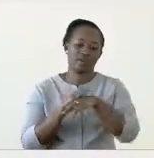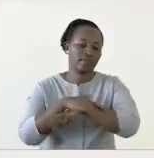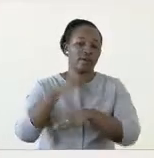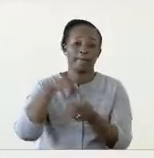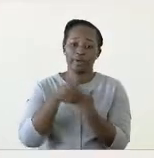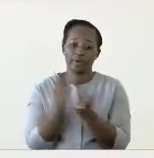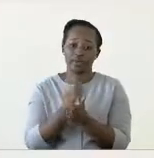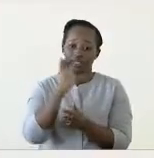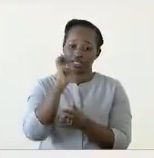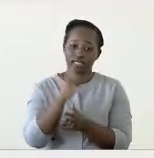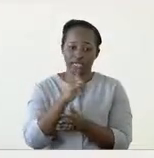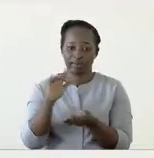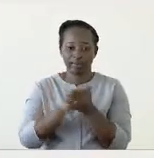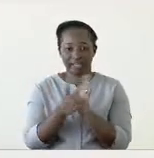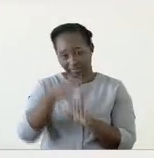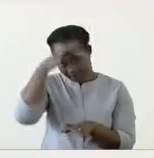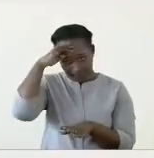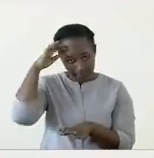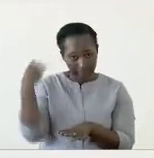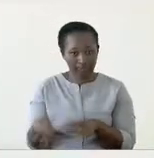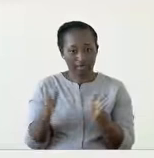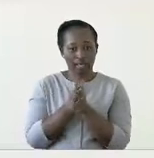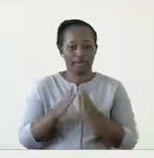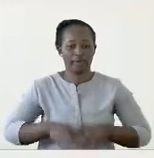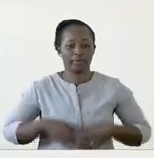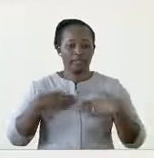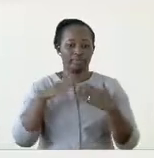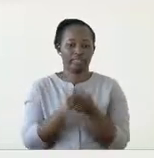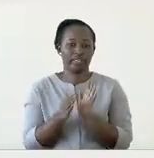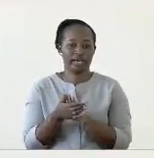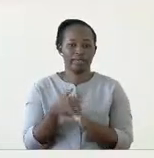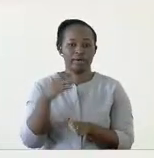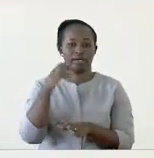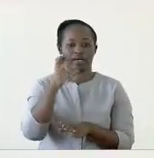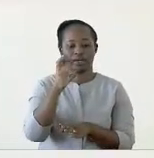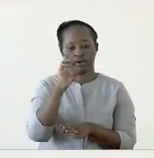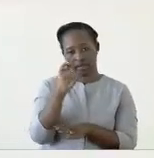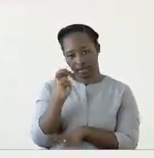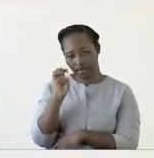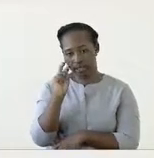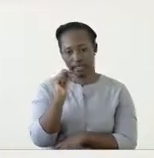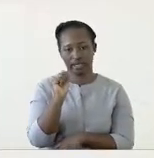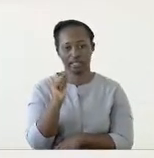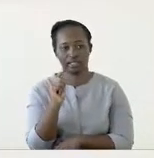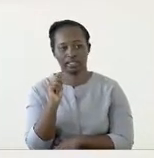are becoming connected and the body become dehydrated, and this can cause death.